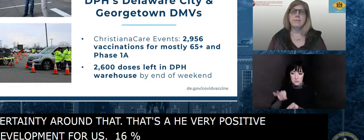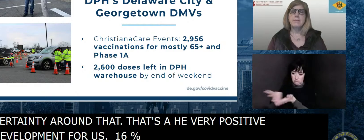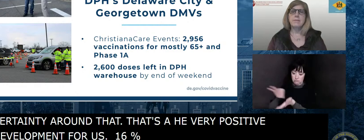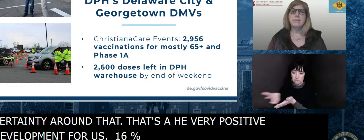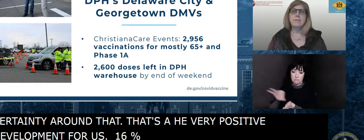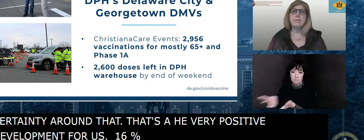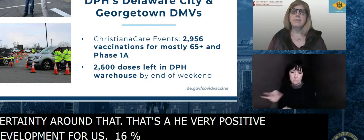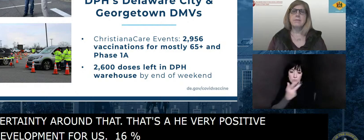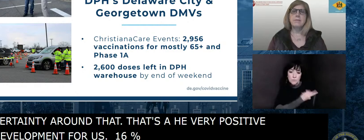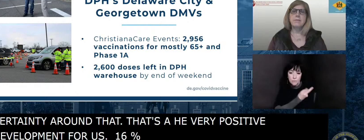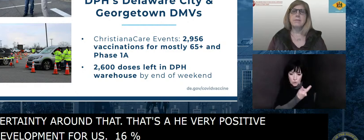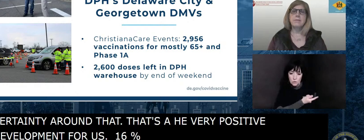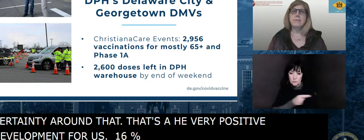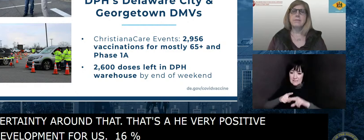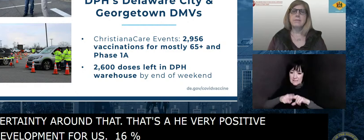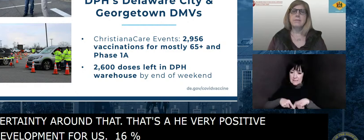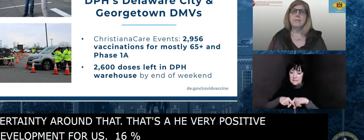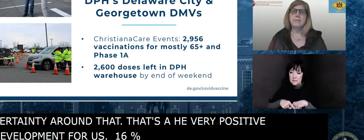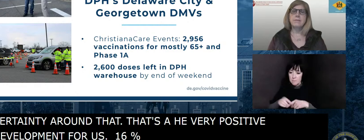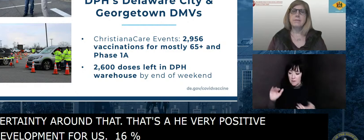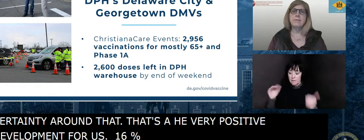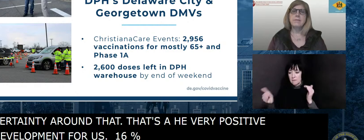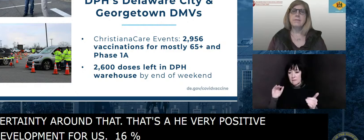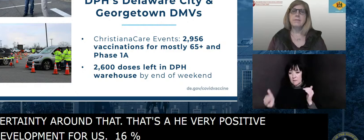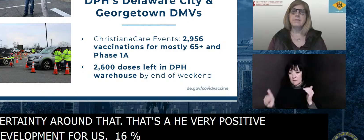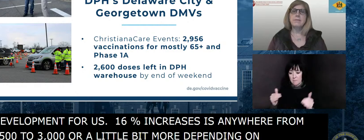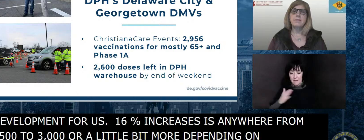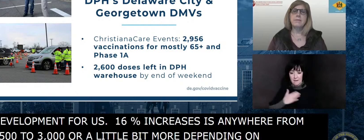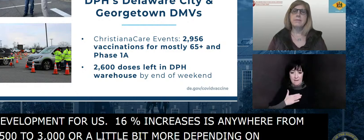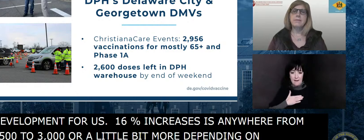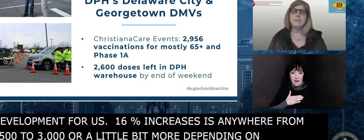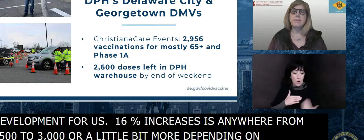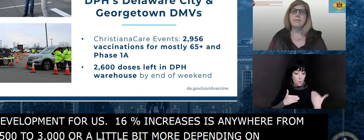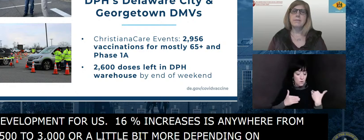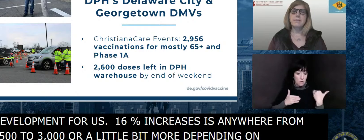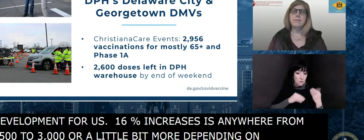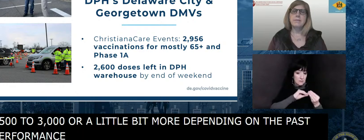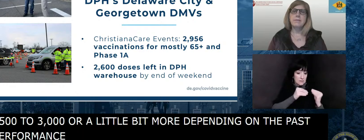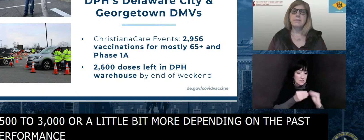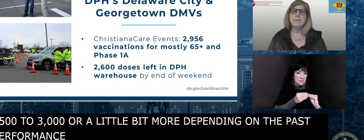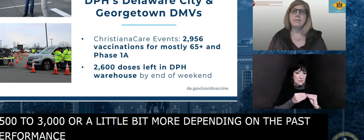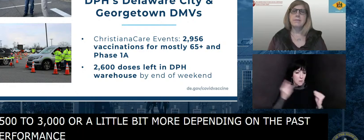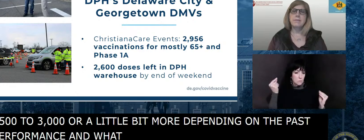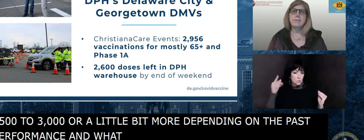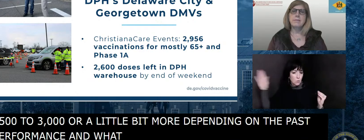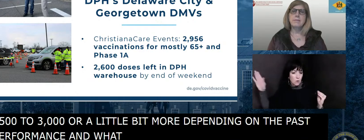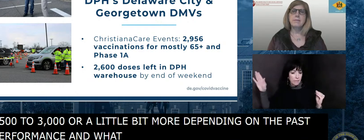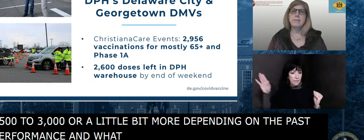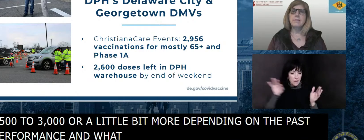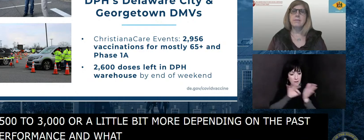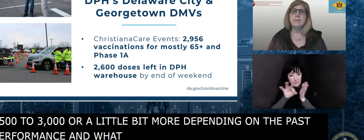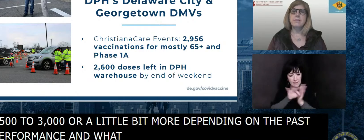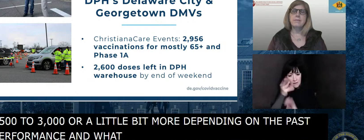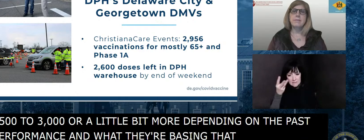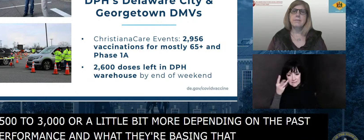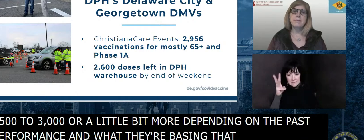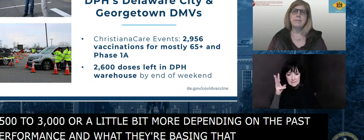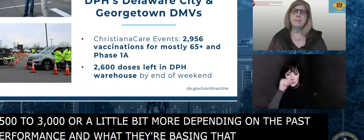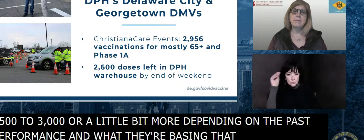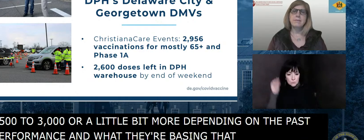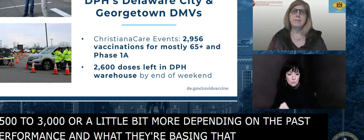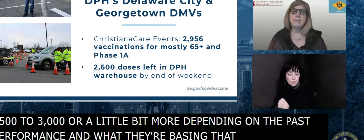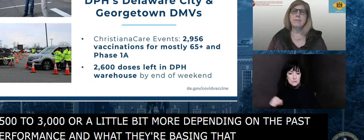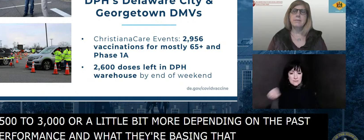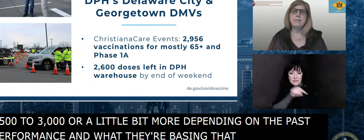on the past performance and what they're basing that base allocation on. So that'll give us enough time